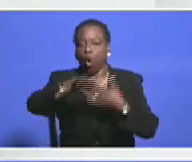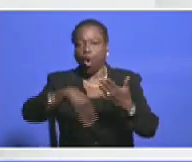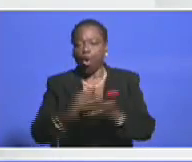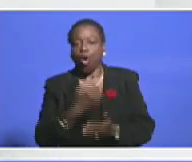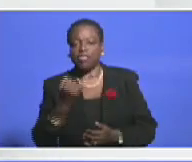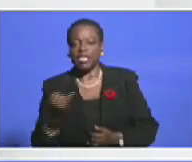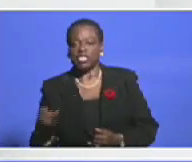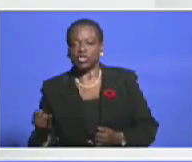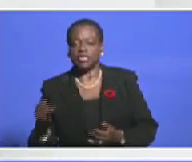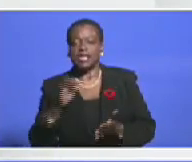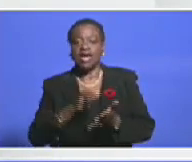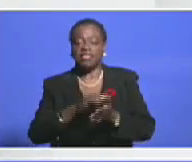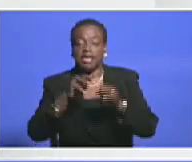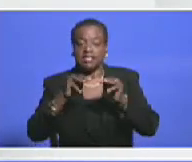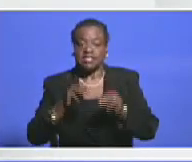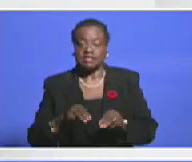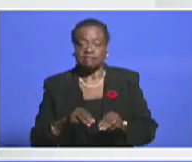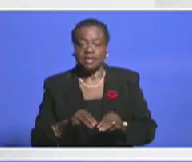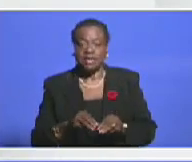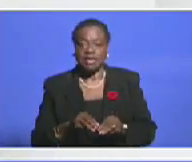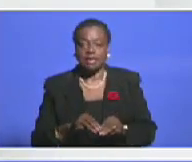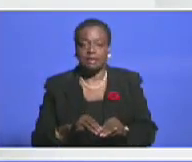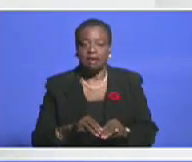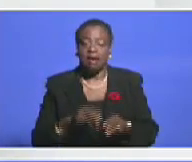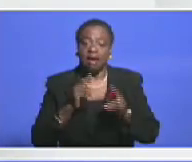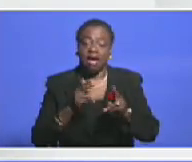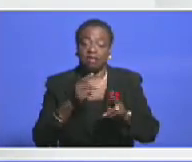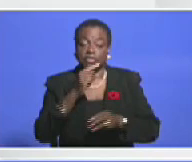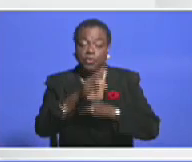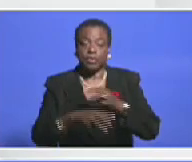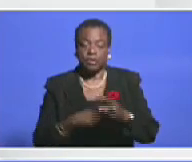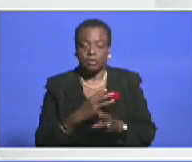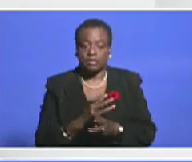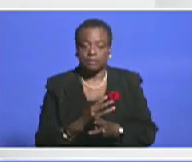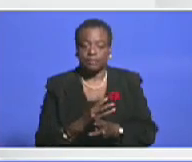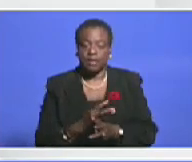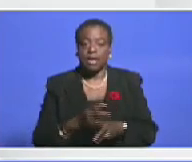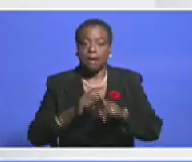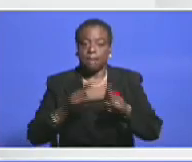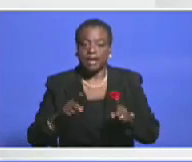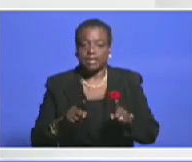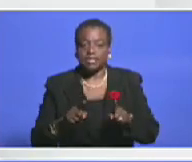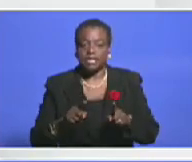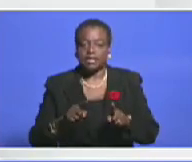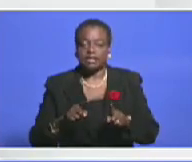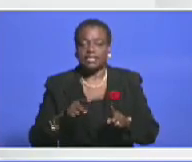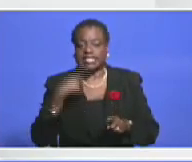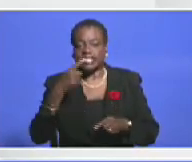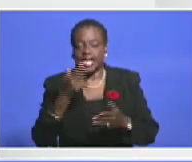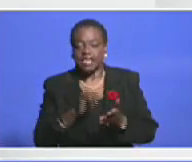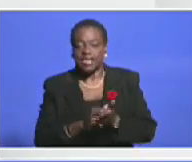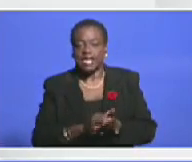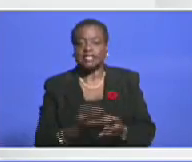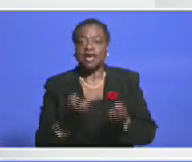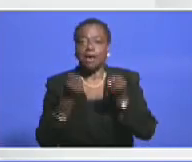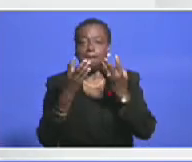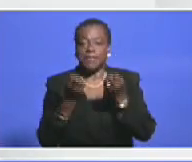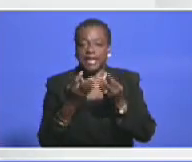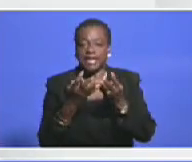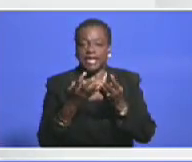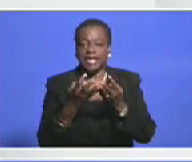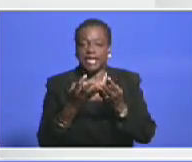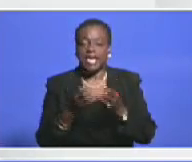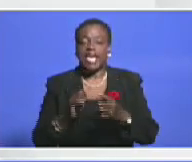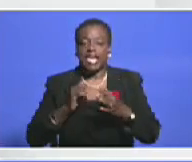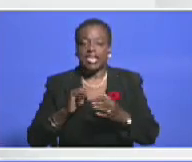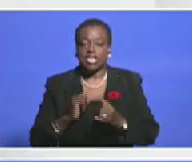haunt us in the world as a whole. Okay. But suffice it to say that many